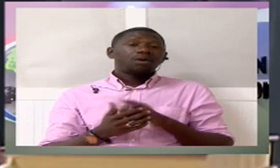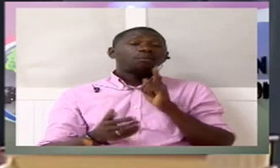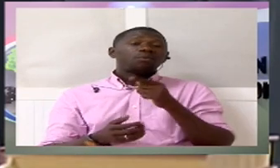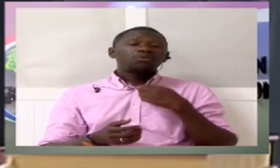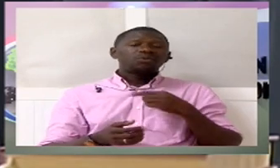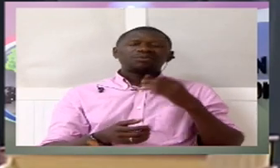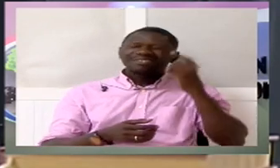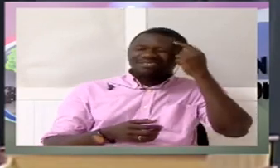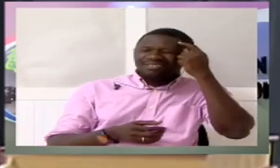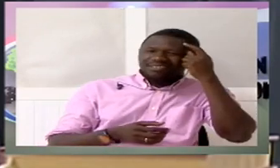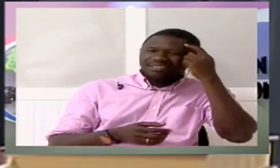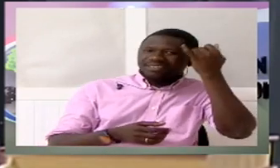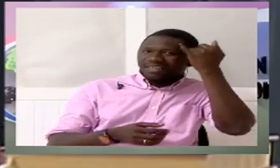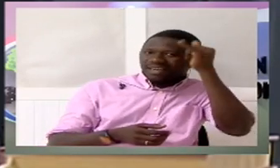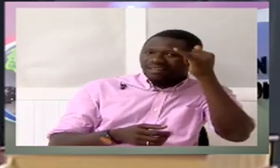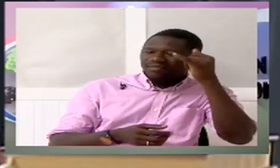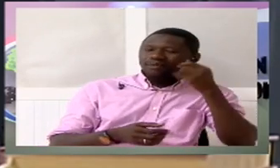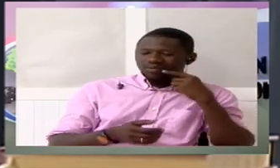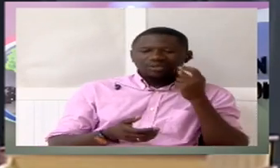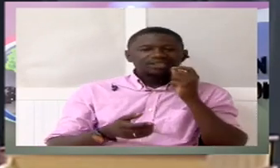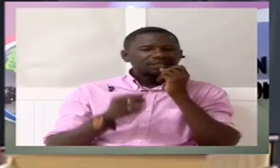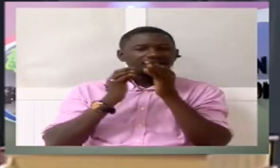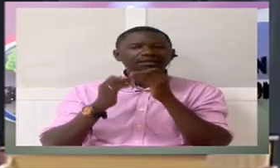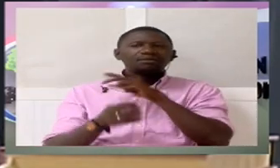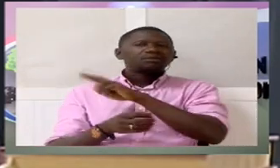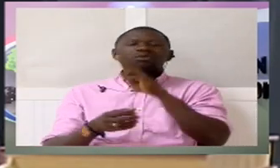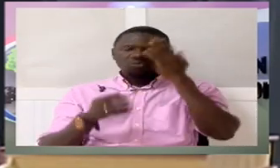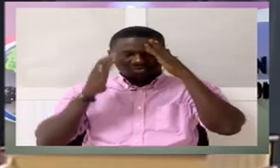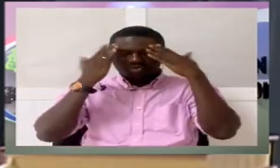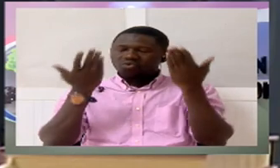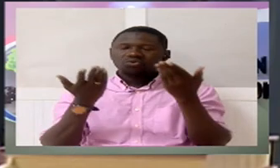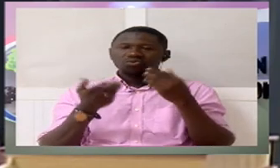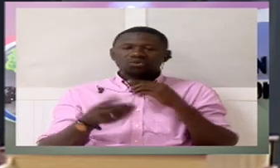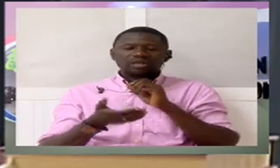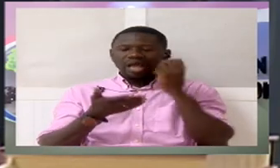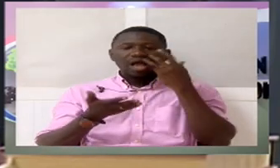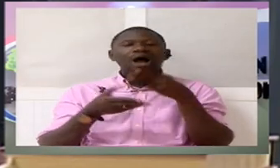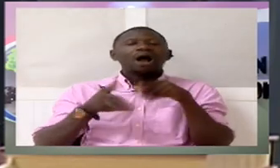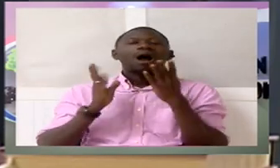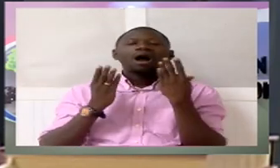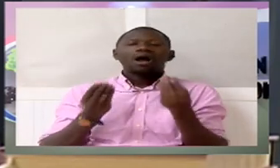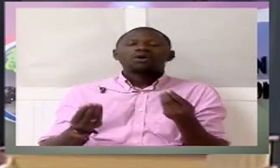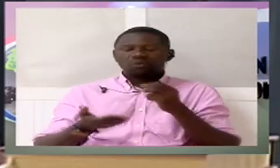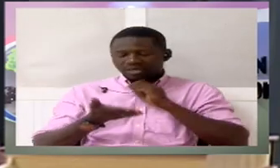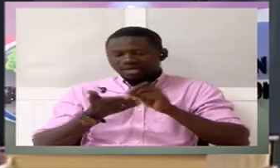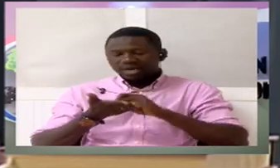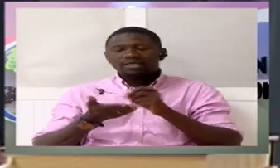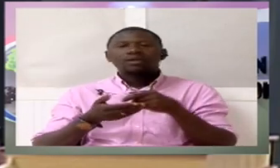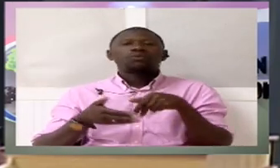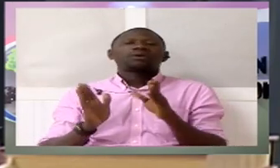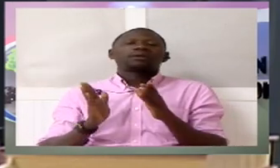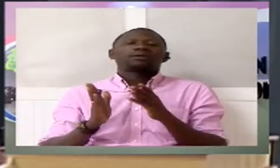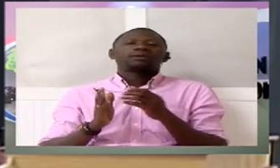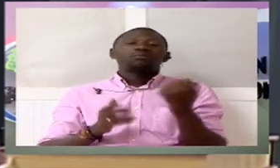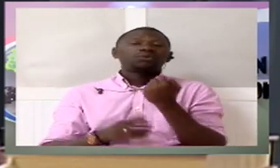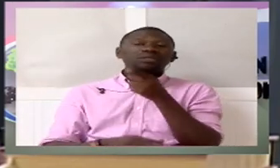leka malo nga fai wale nyan. But we assumed he did not know, so we put it in that way. Because he was